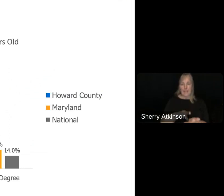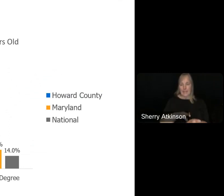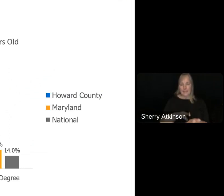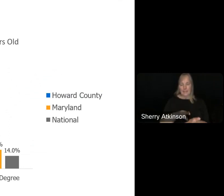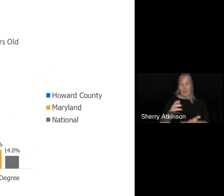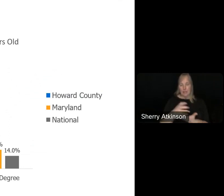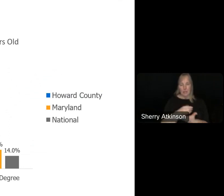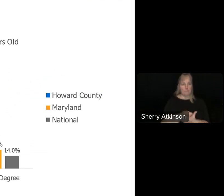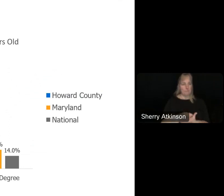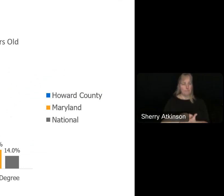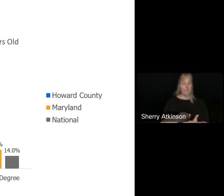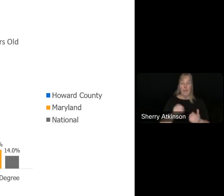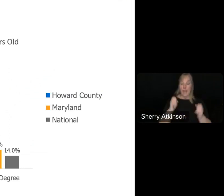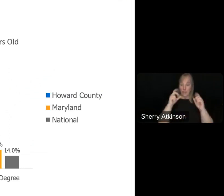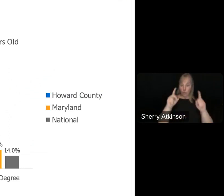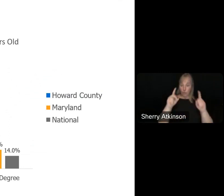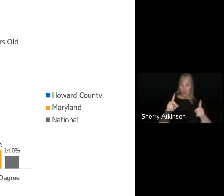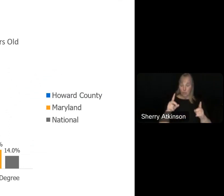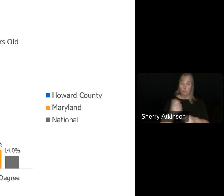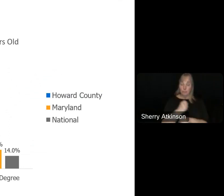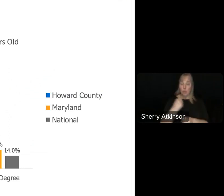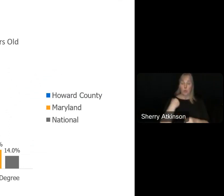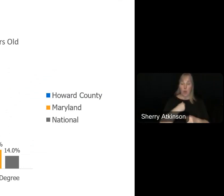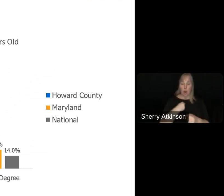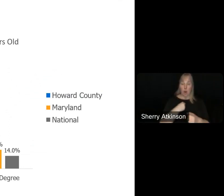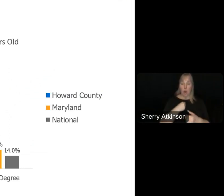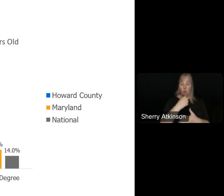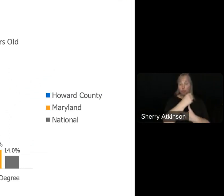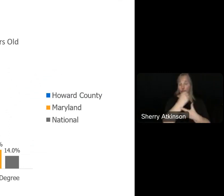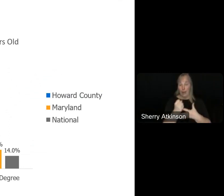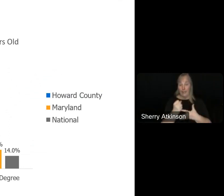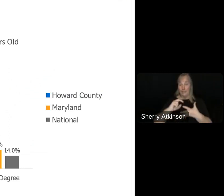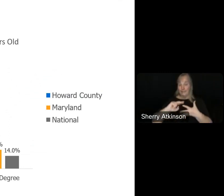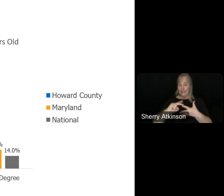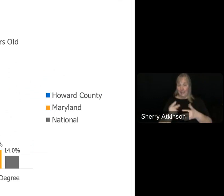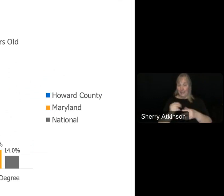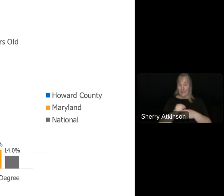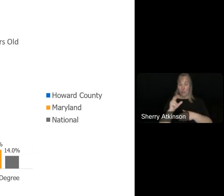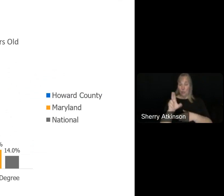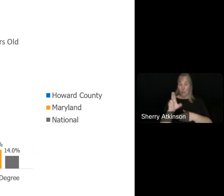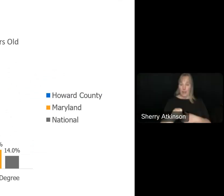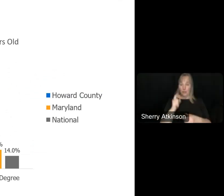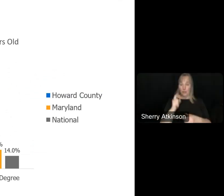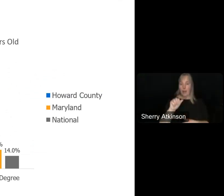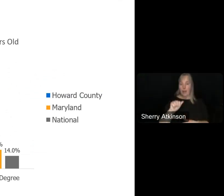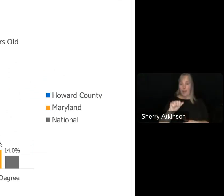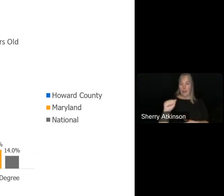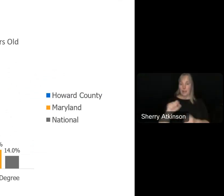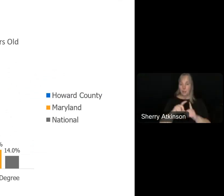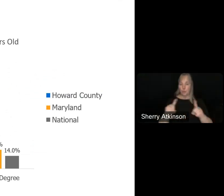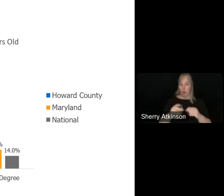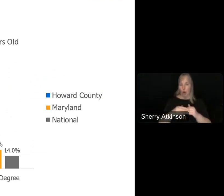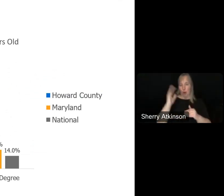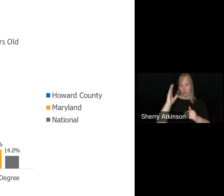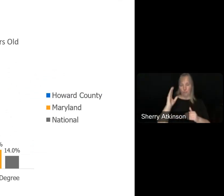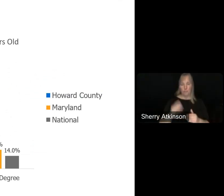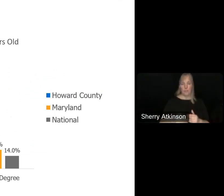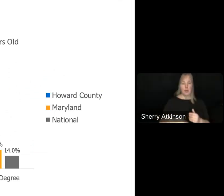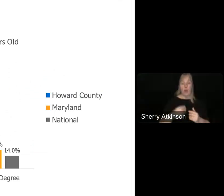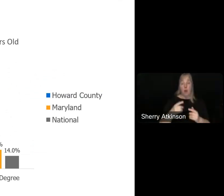Educational attainment, we are ranked second in the nation for associate's degree or higher, up from third in